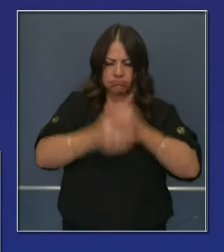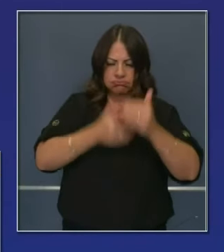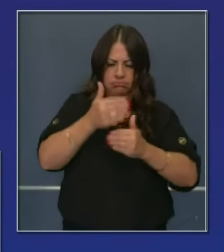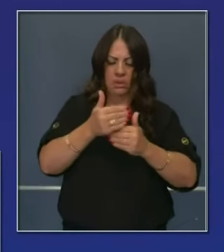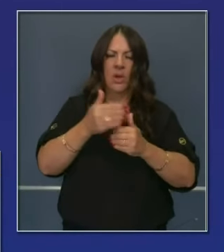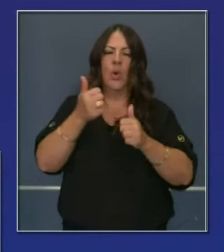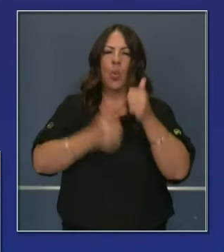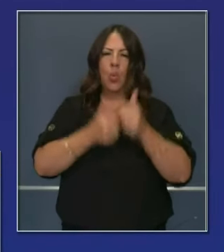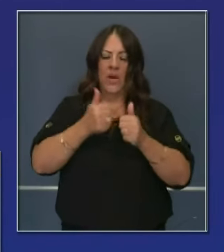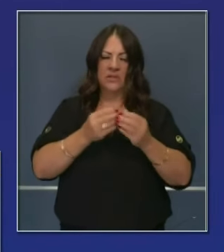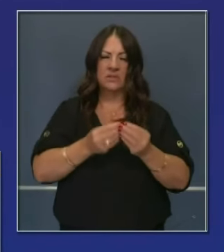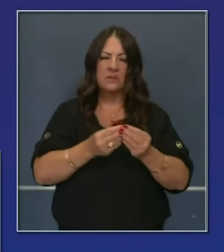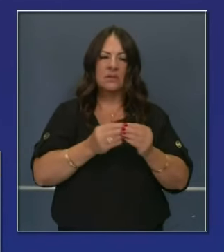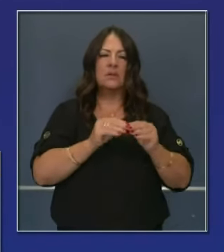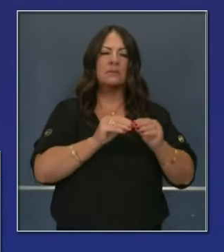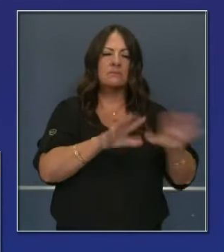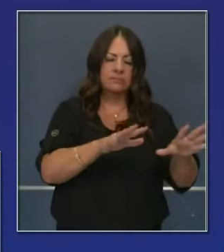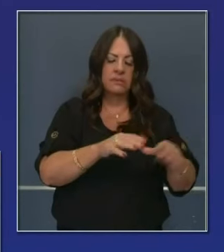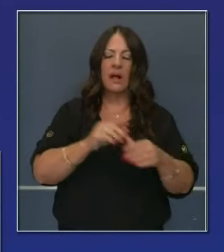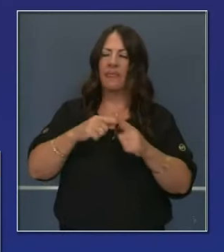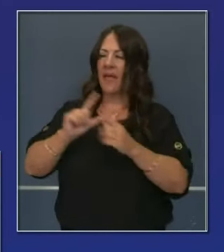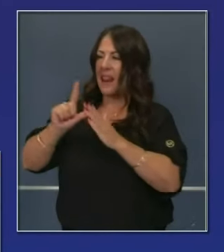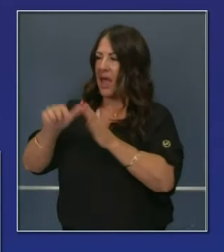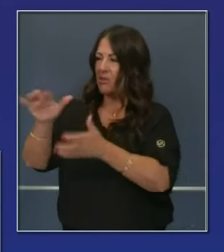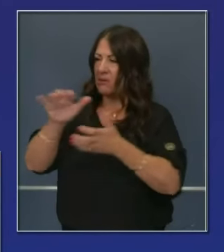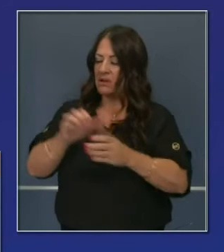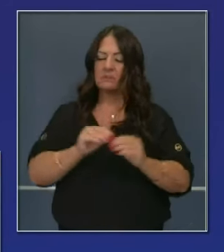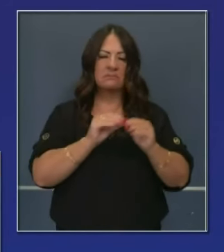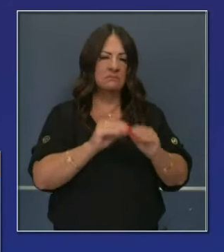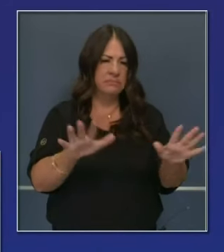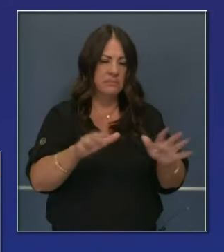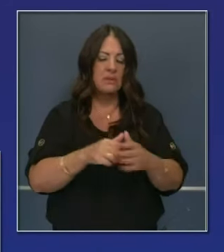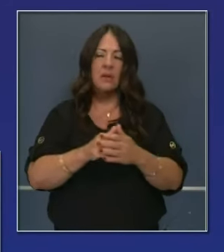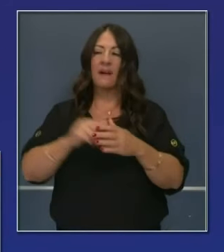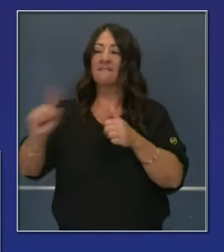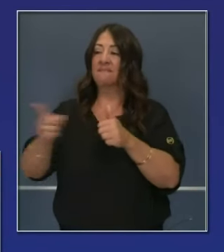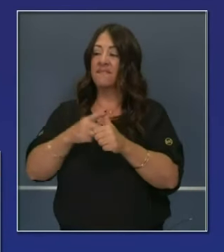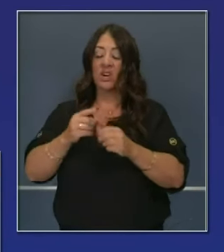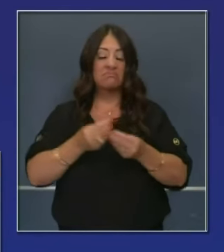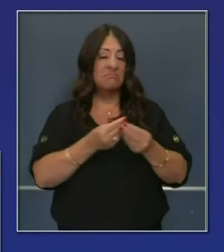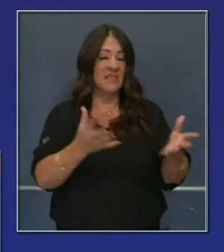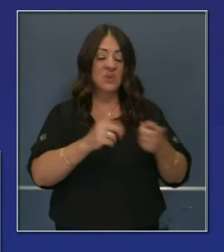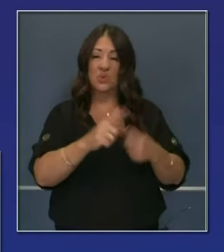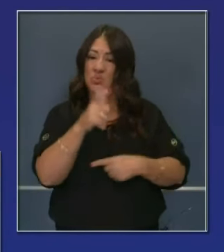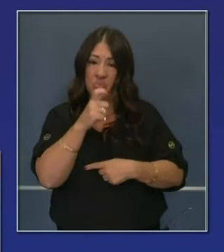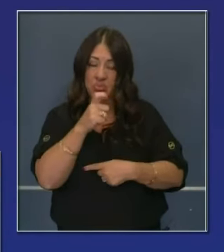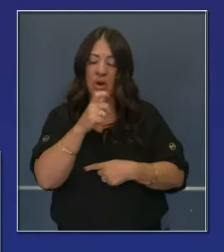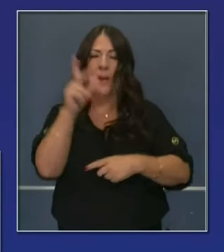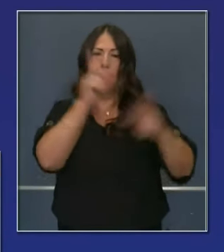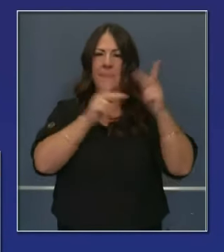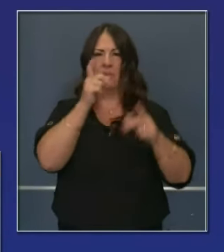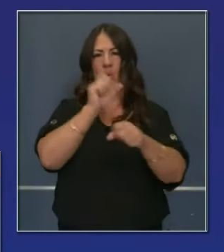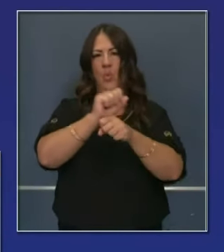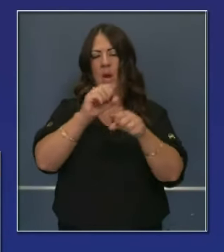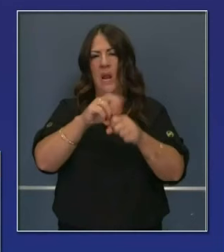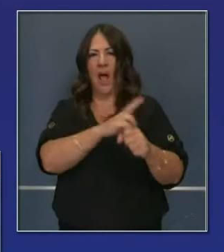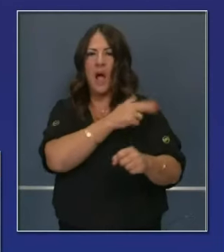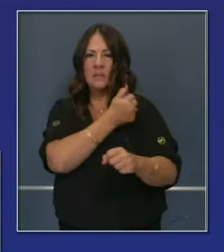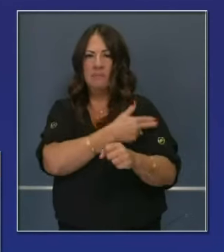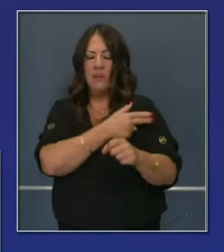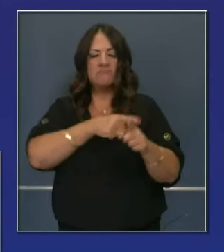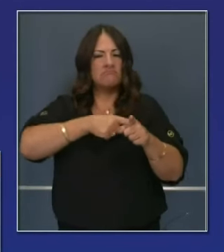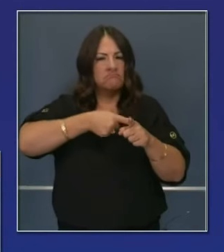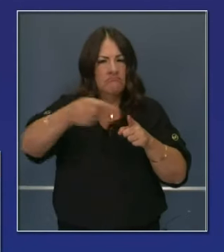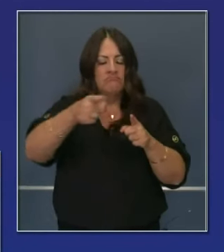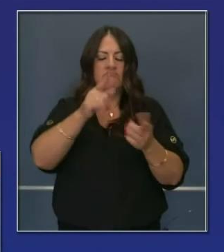distribution focusing first on our essential healthcare workforce and our first responders. Accordingly, the